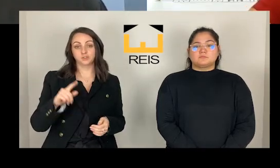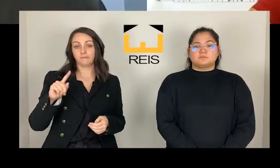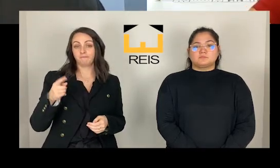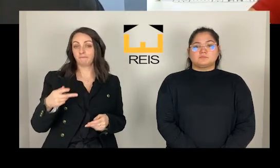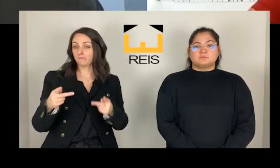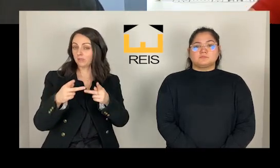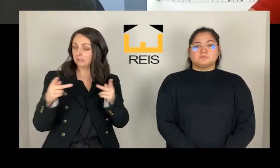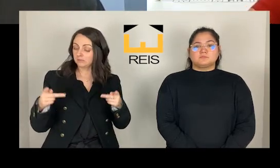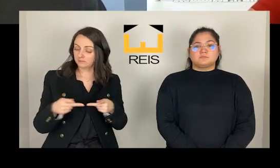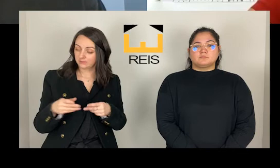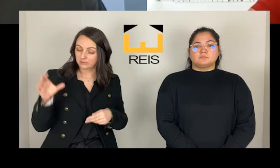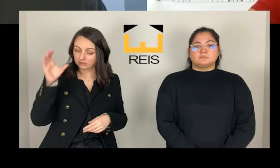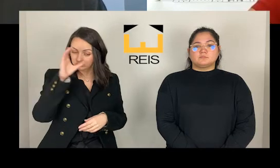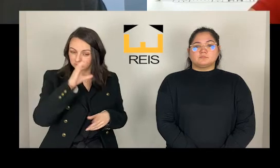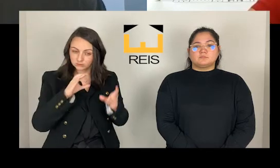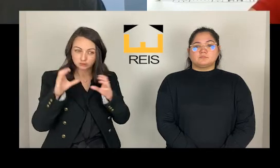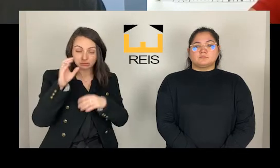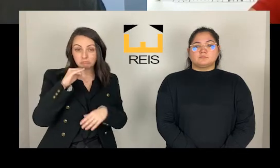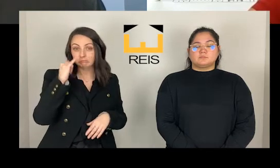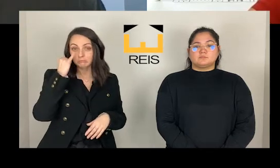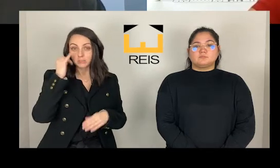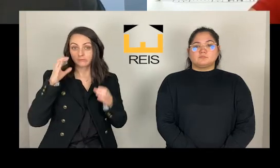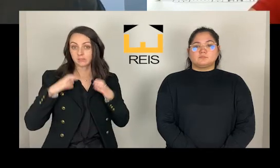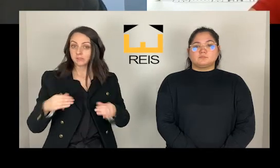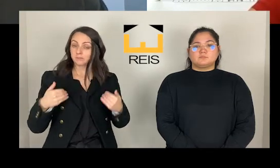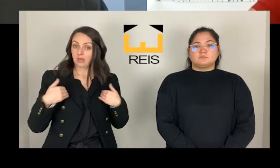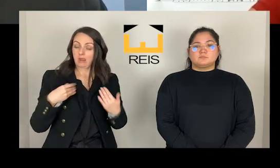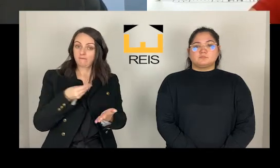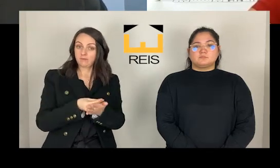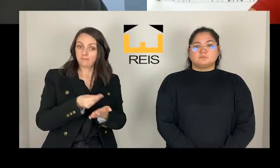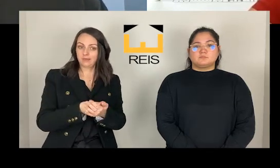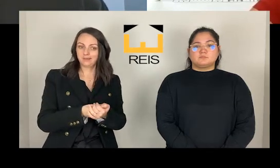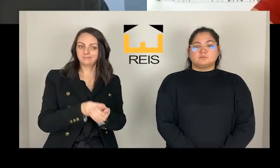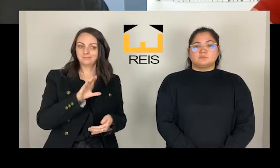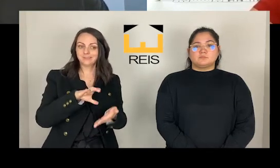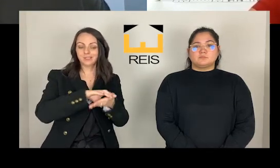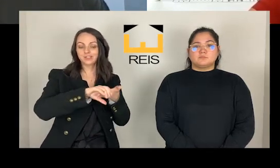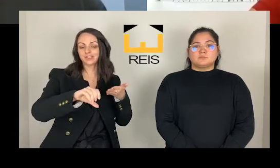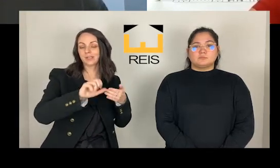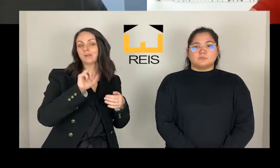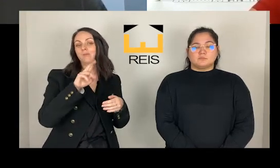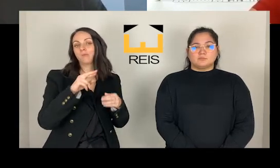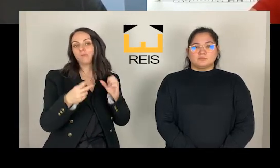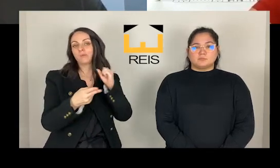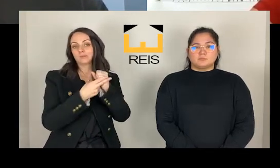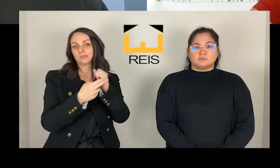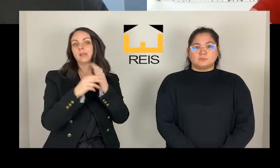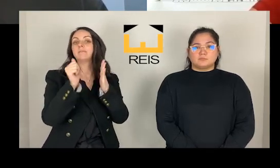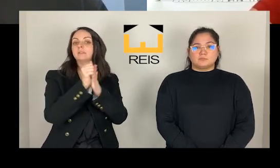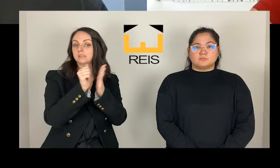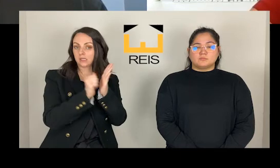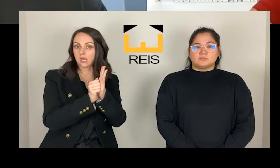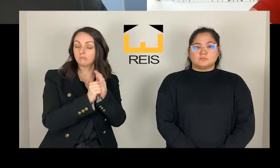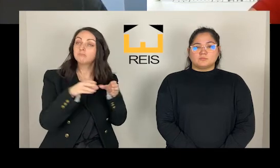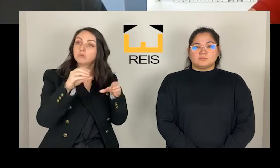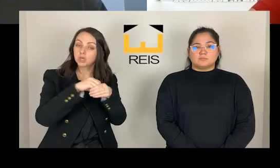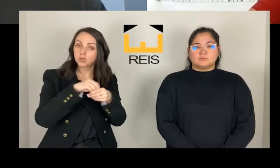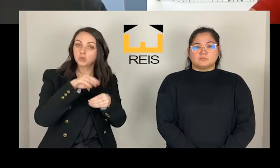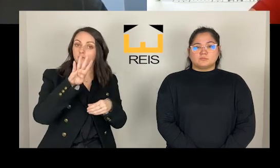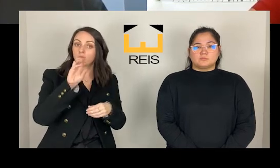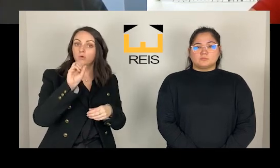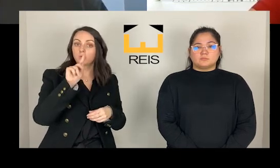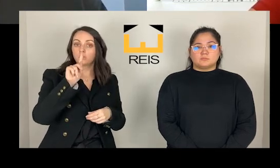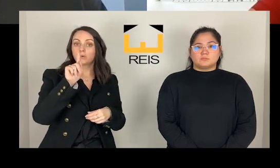look to see if the customer has the money to cover that would be their own checking and savings, which could include things such as your 401k.